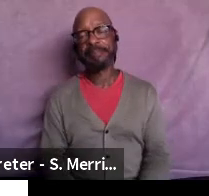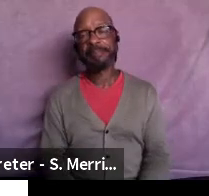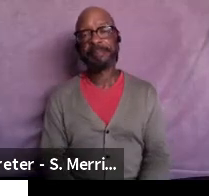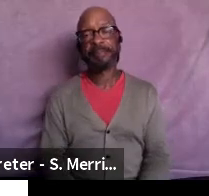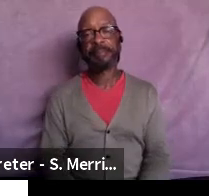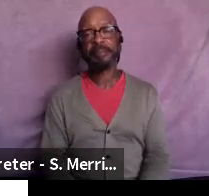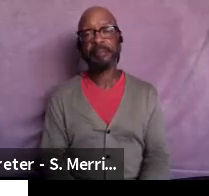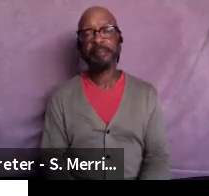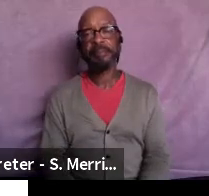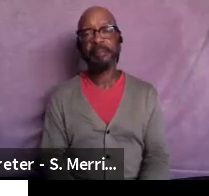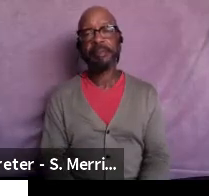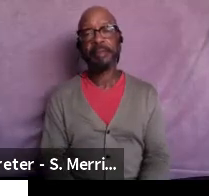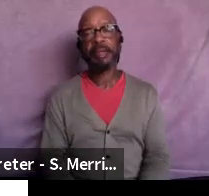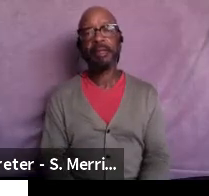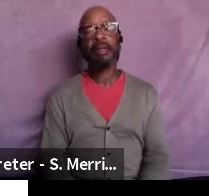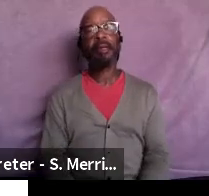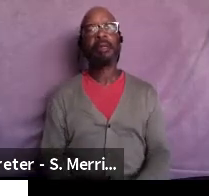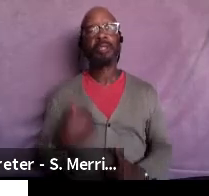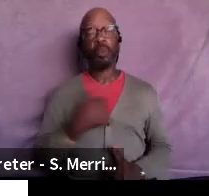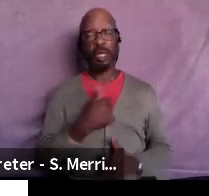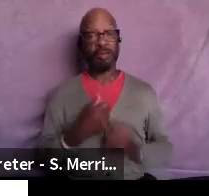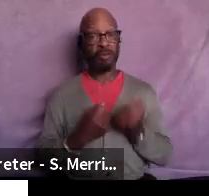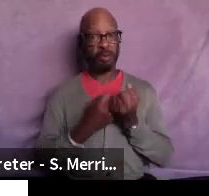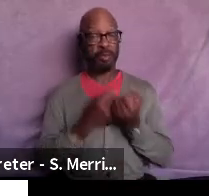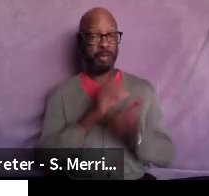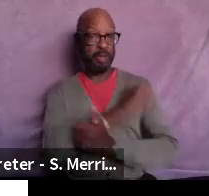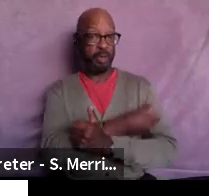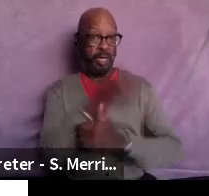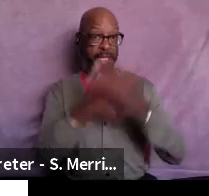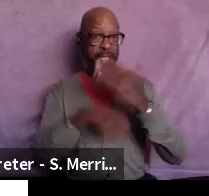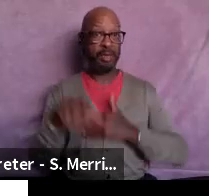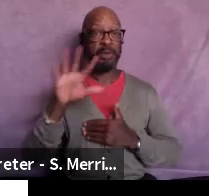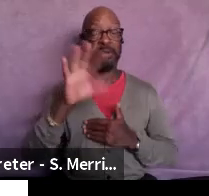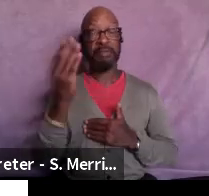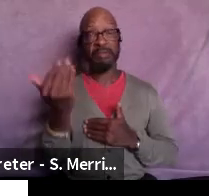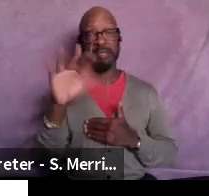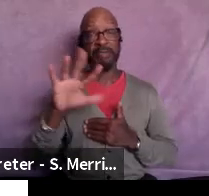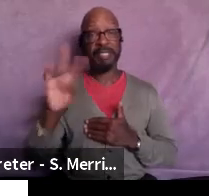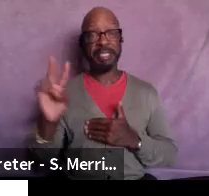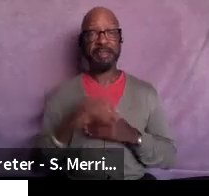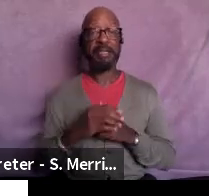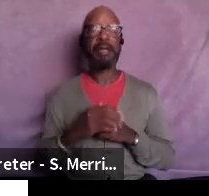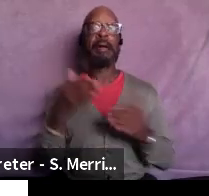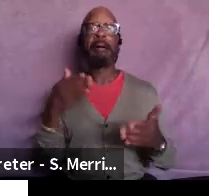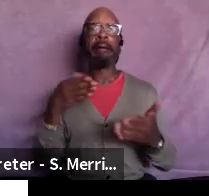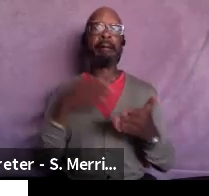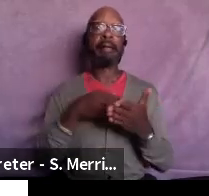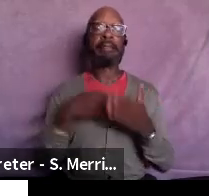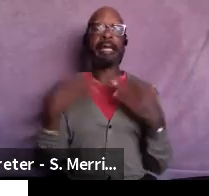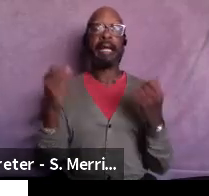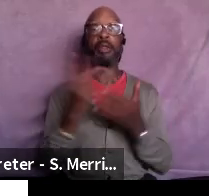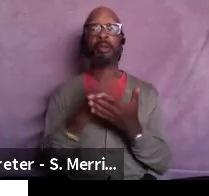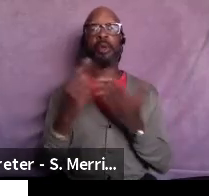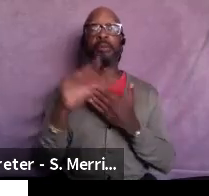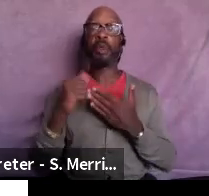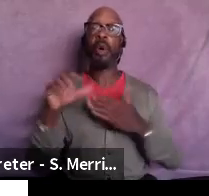So we have enforcement authority under Section 1557 against health programs or activities that